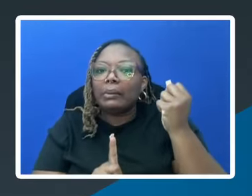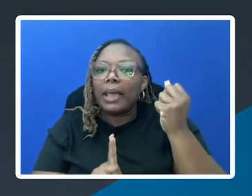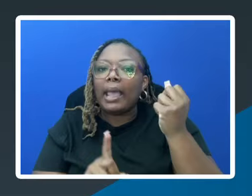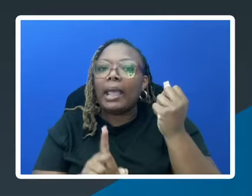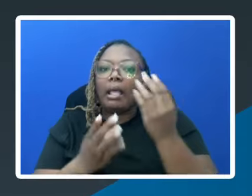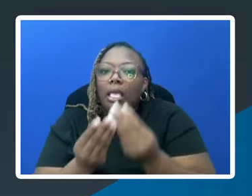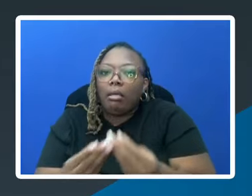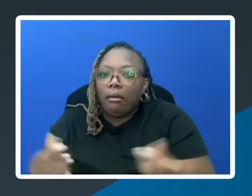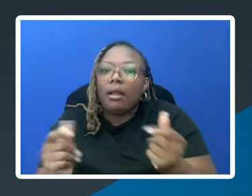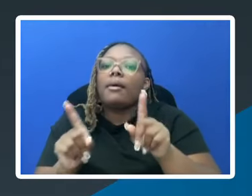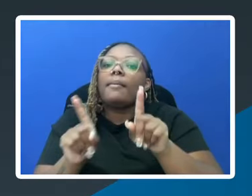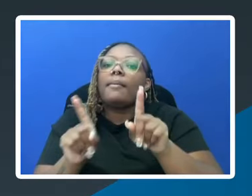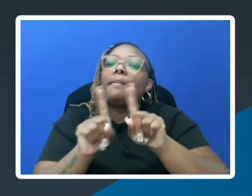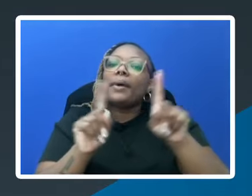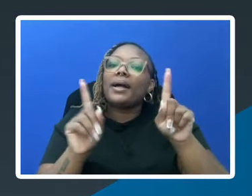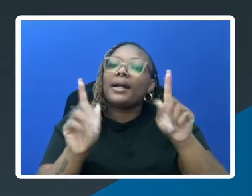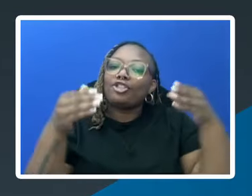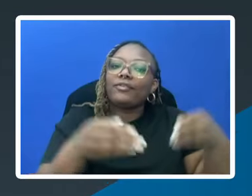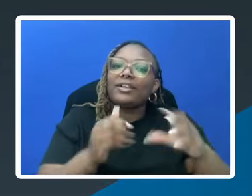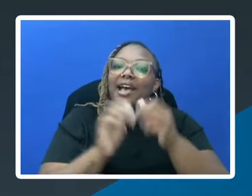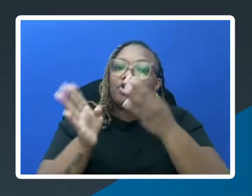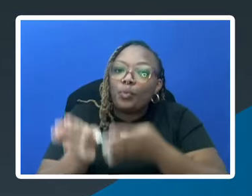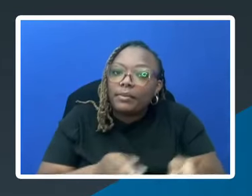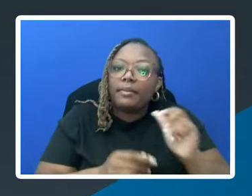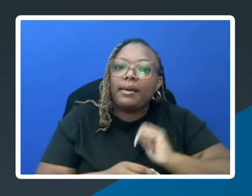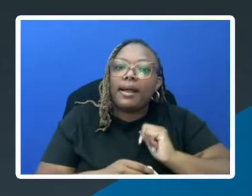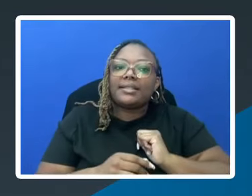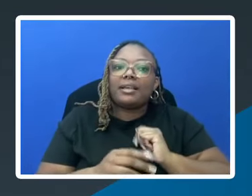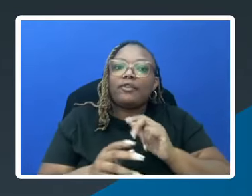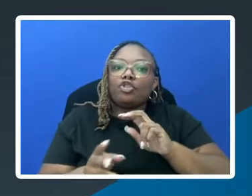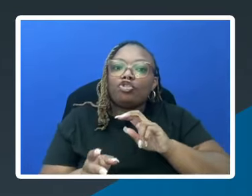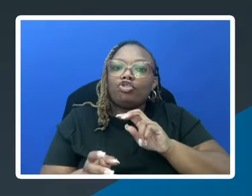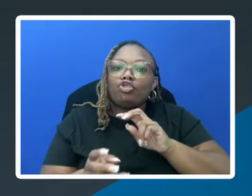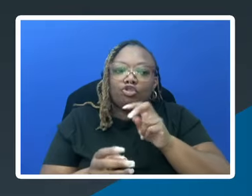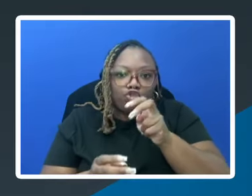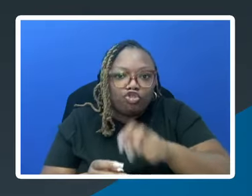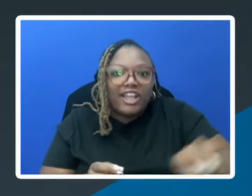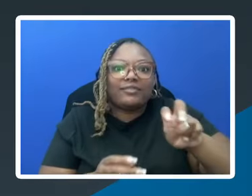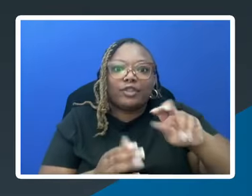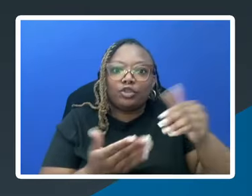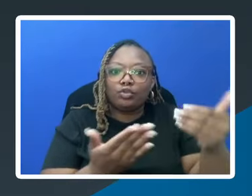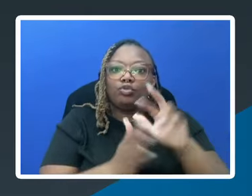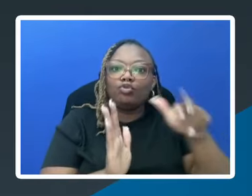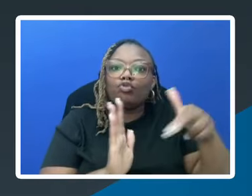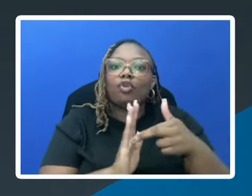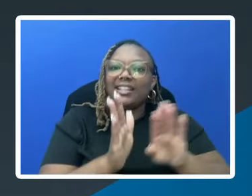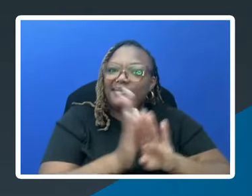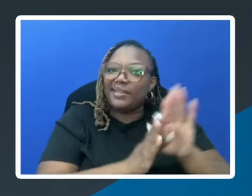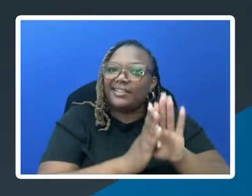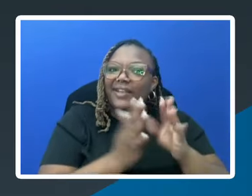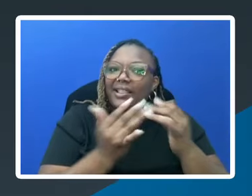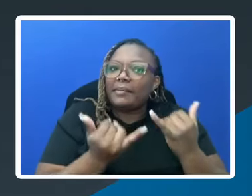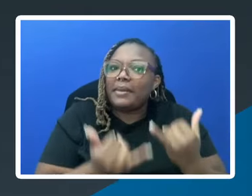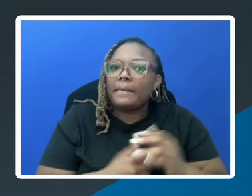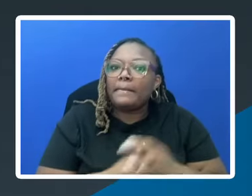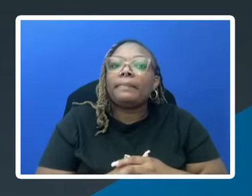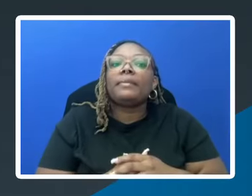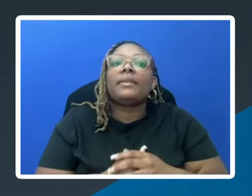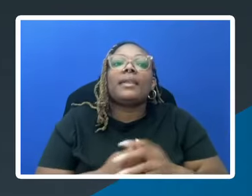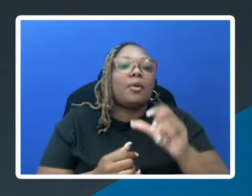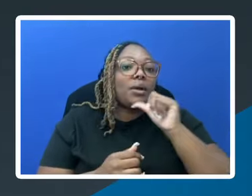is, how do we prepare ourselves to shift into these roles that are being created? And what isn't going to help,